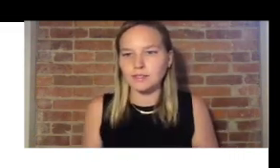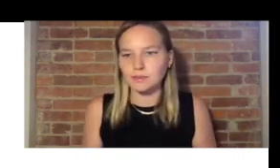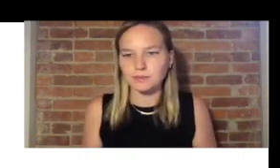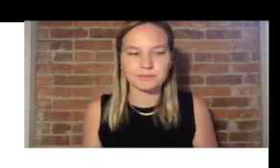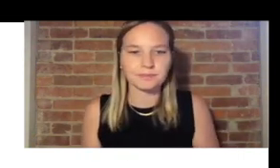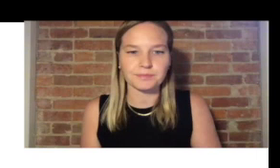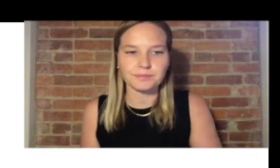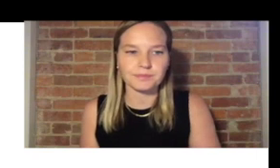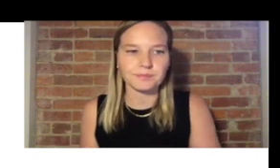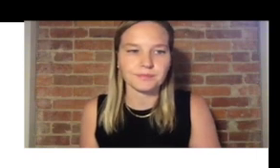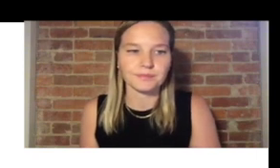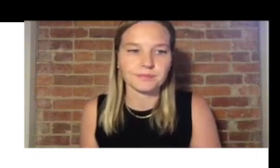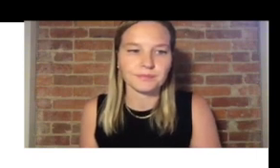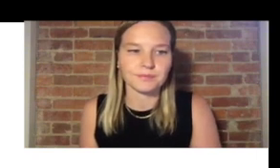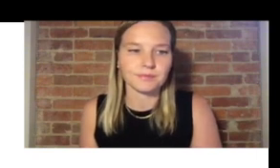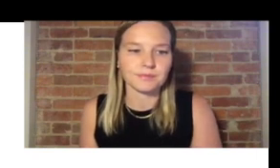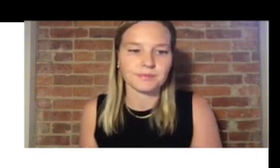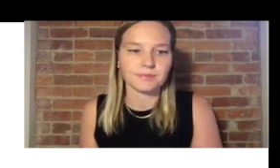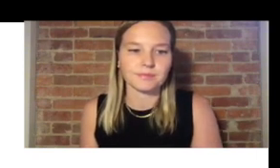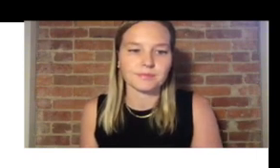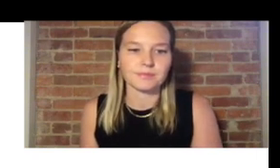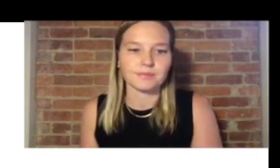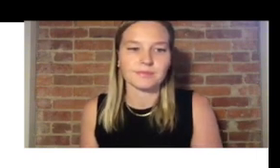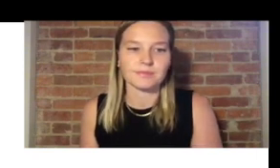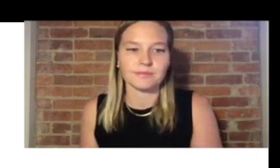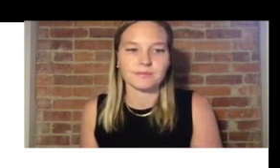more rich and equitable education experience for all